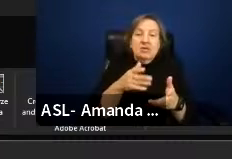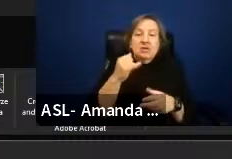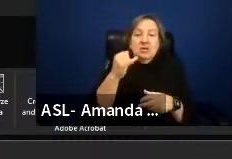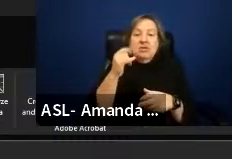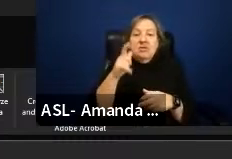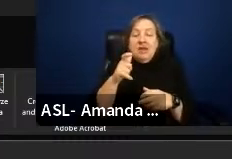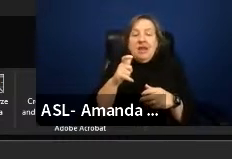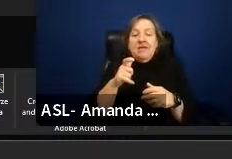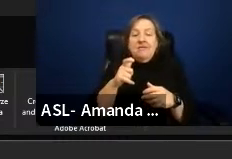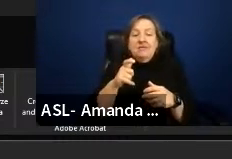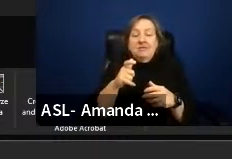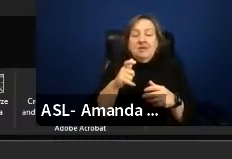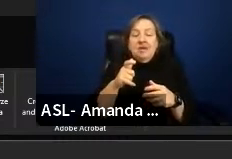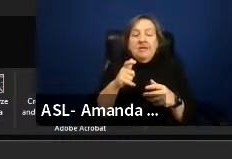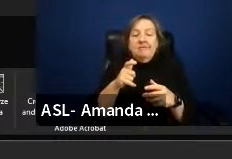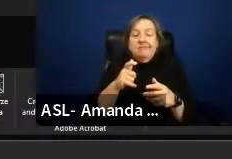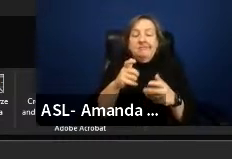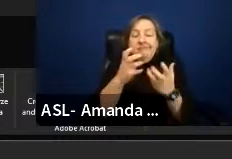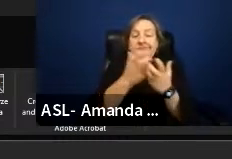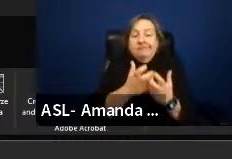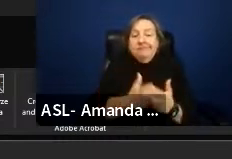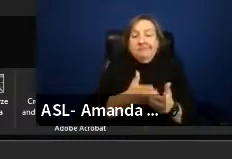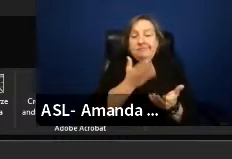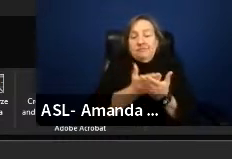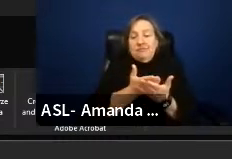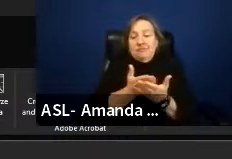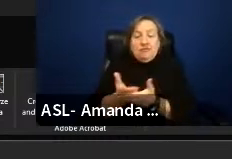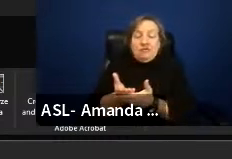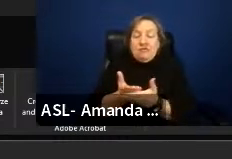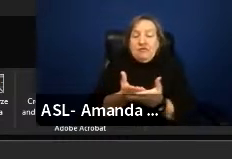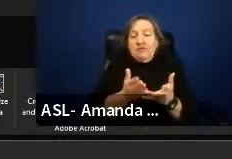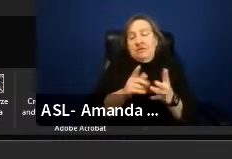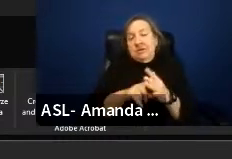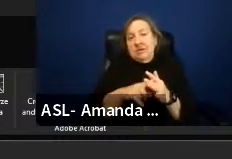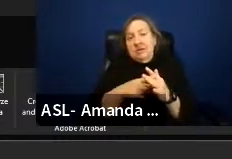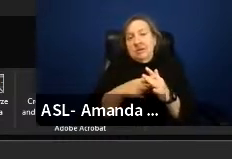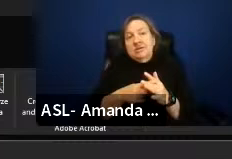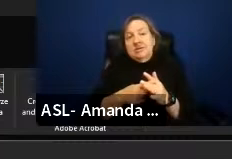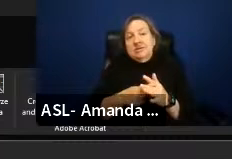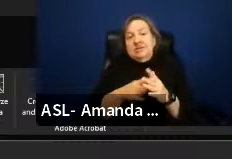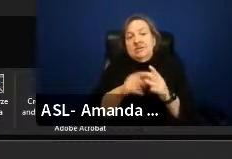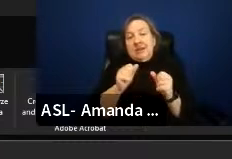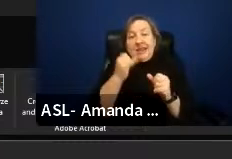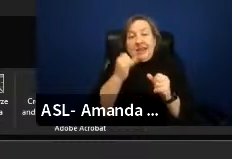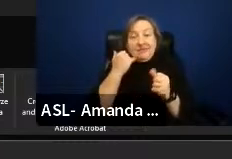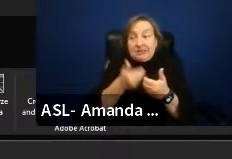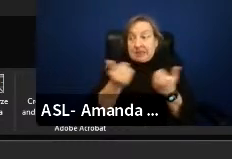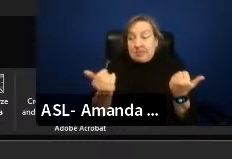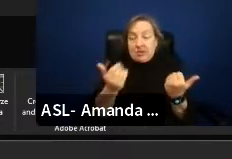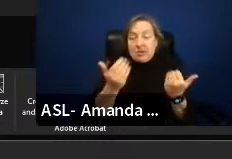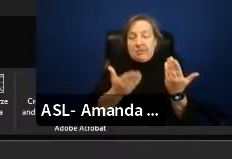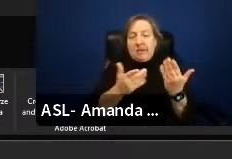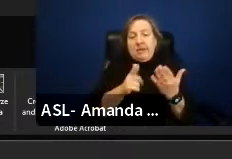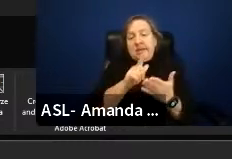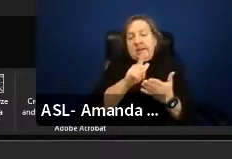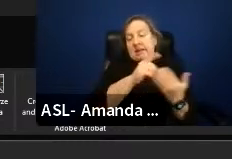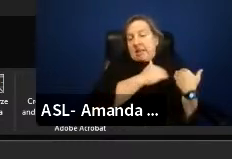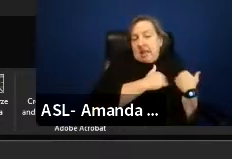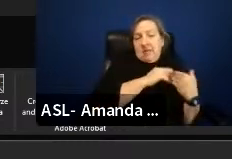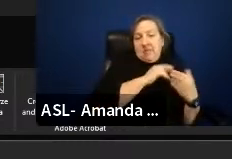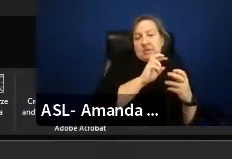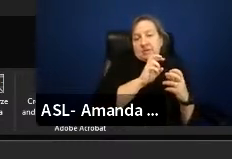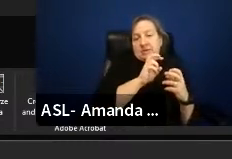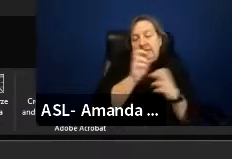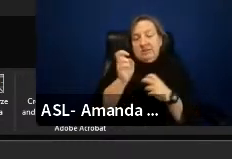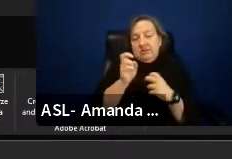decouple that, you start getting into some liability issues that will not. I think the other question is whether or